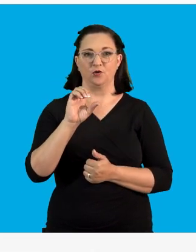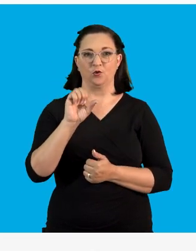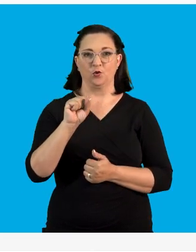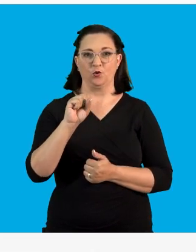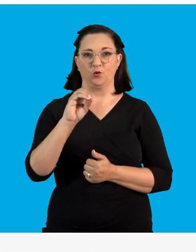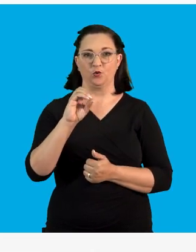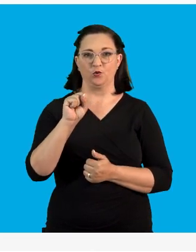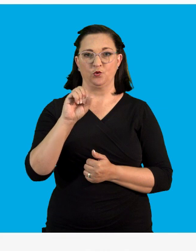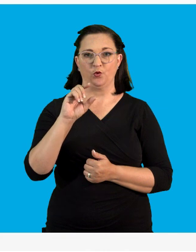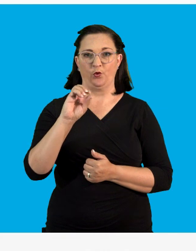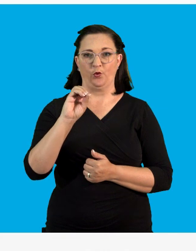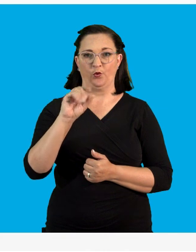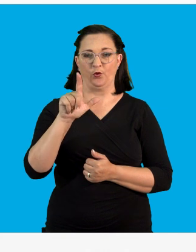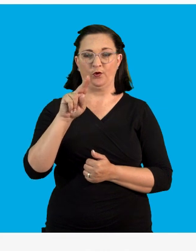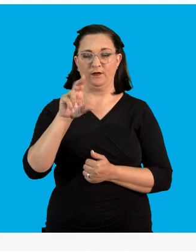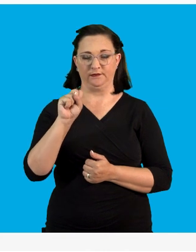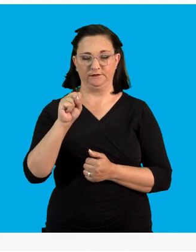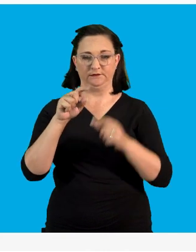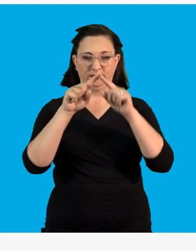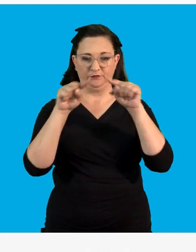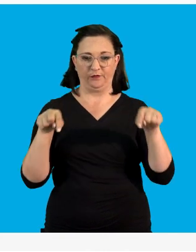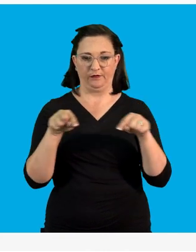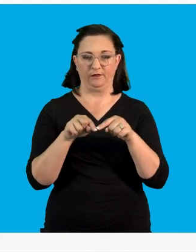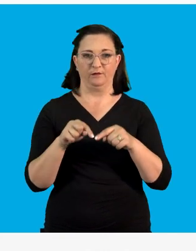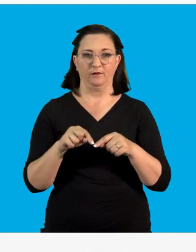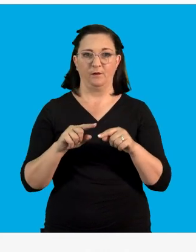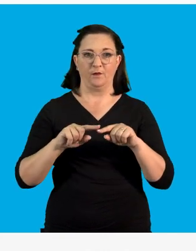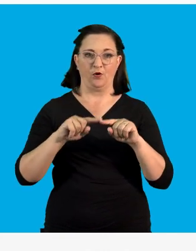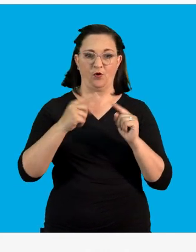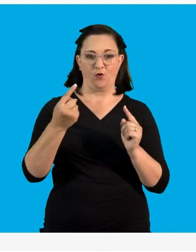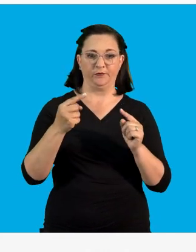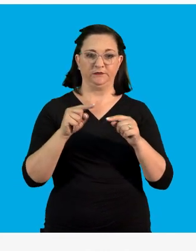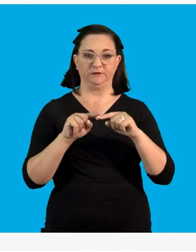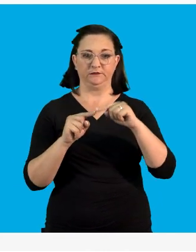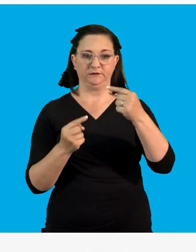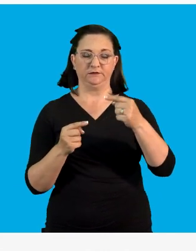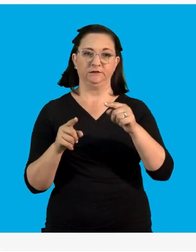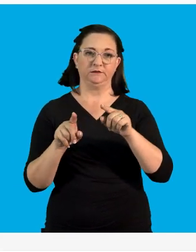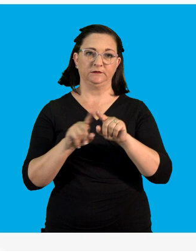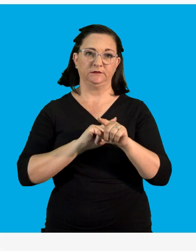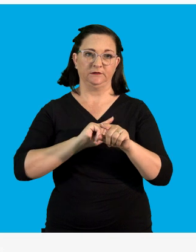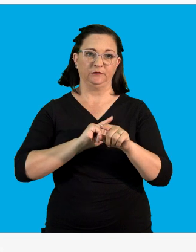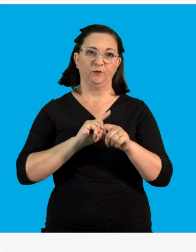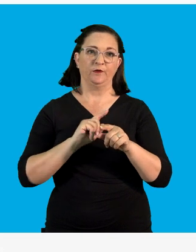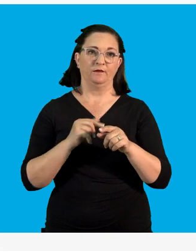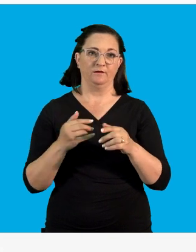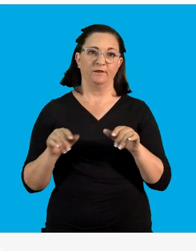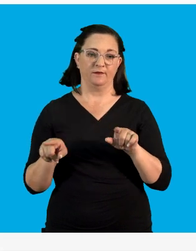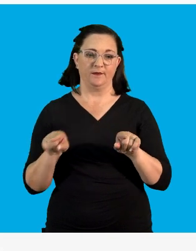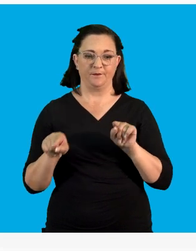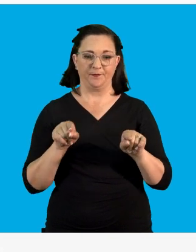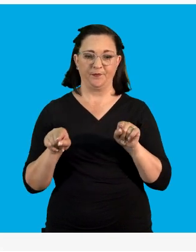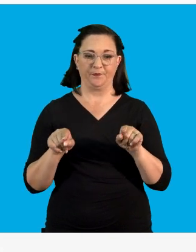angles at the bottom are equal to one another, and the sides, the opposite sides to those angles, are also equal to one